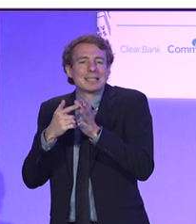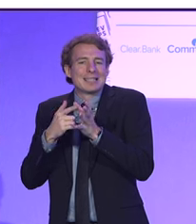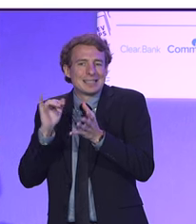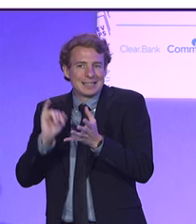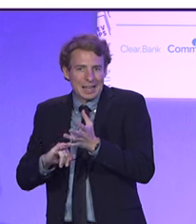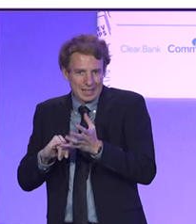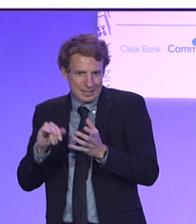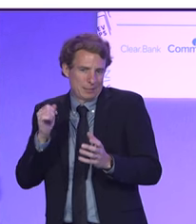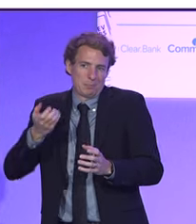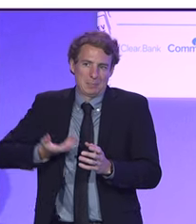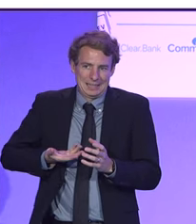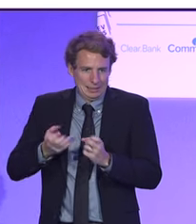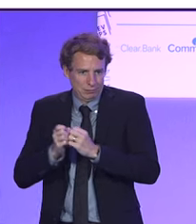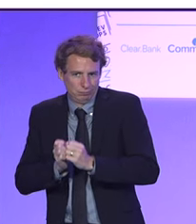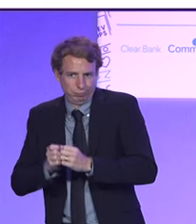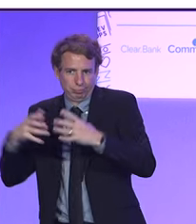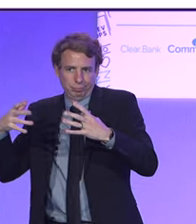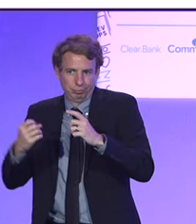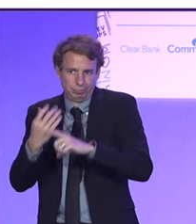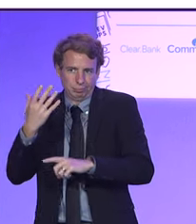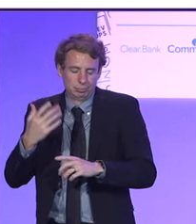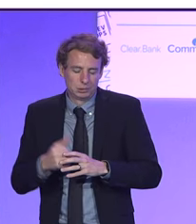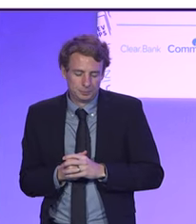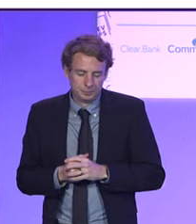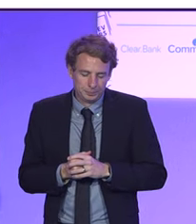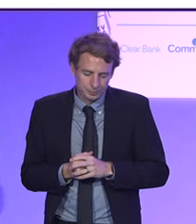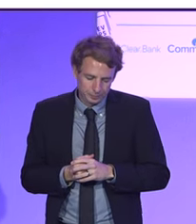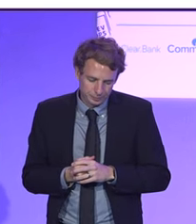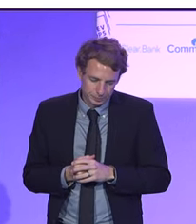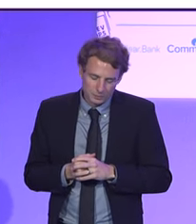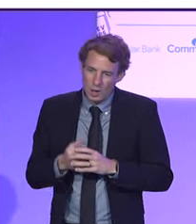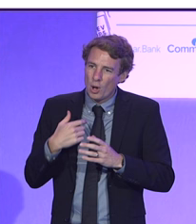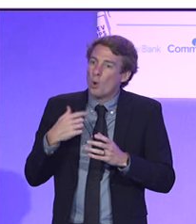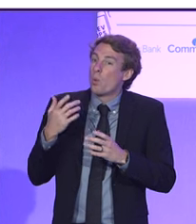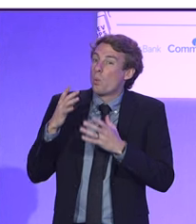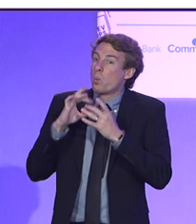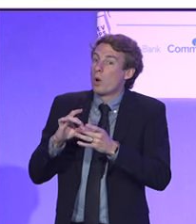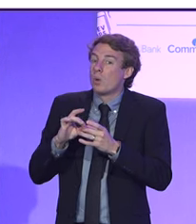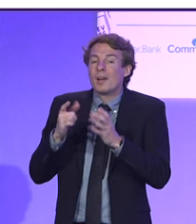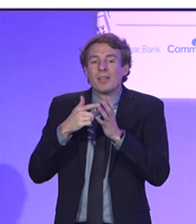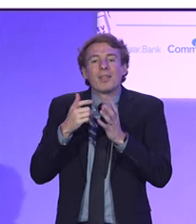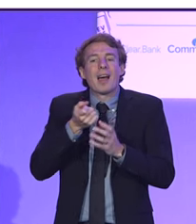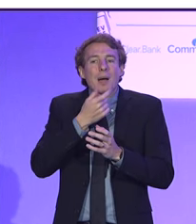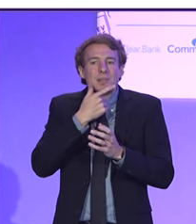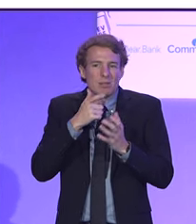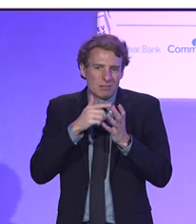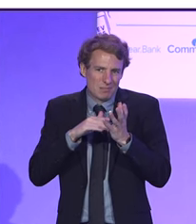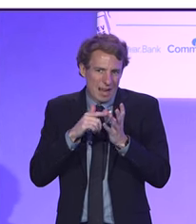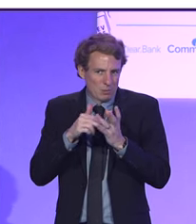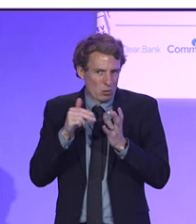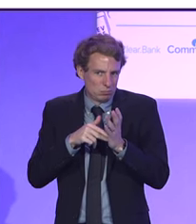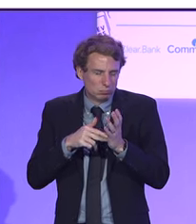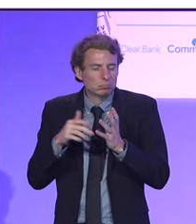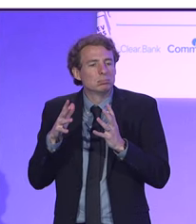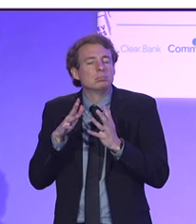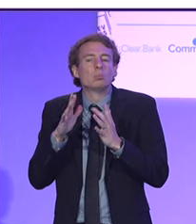grow and scale. We work mainly with Amazon Web Services, and this is why the examples in my